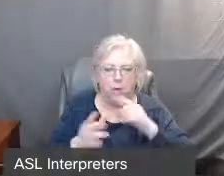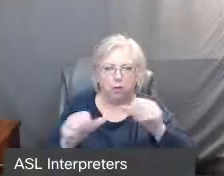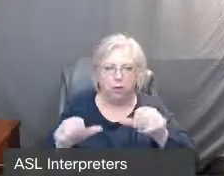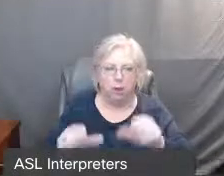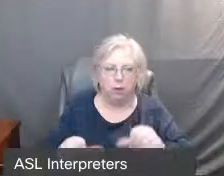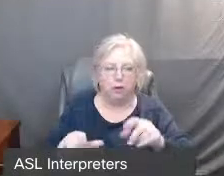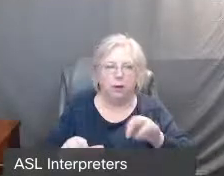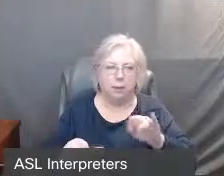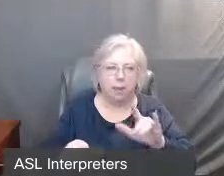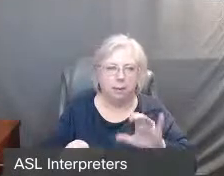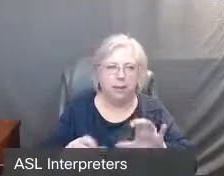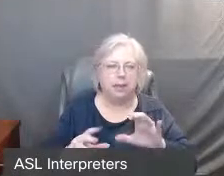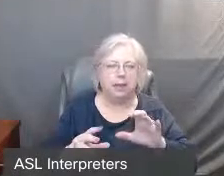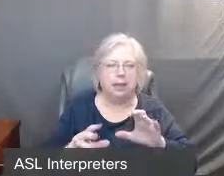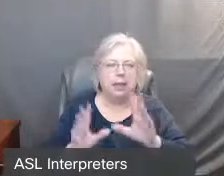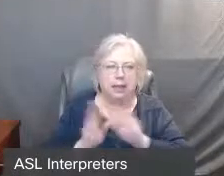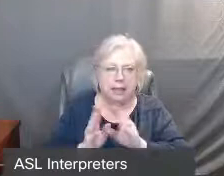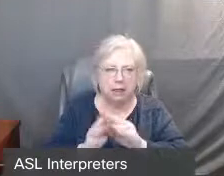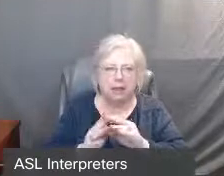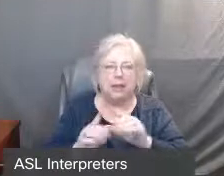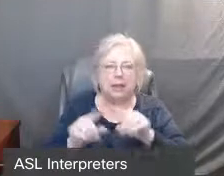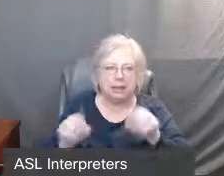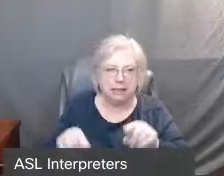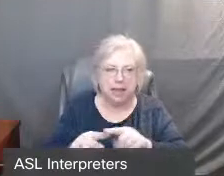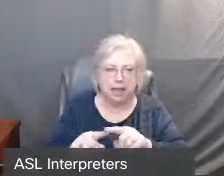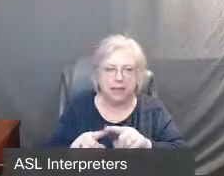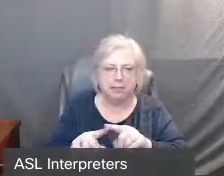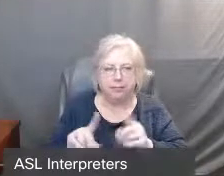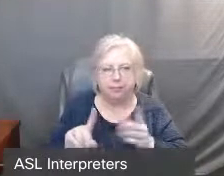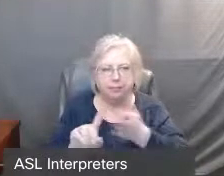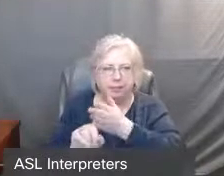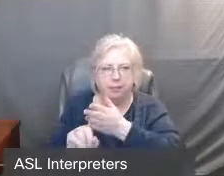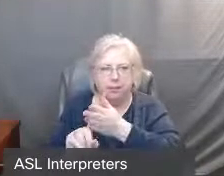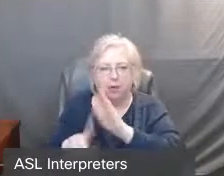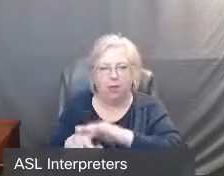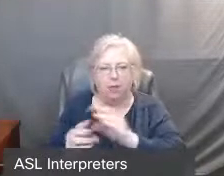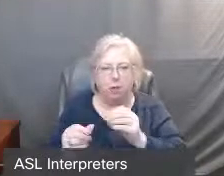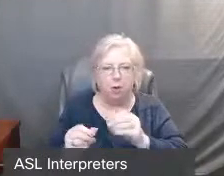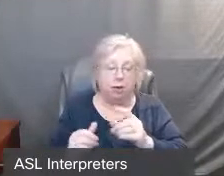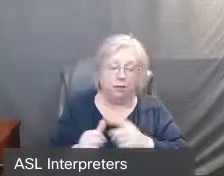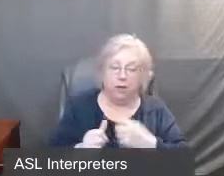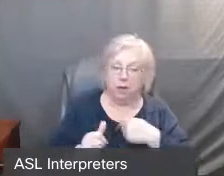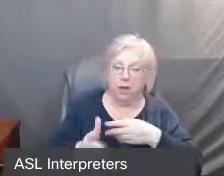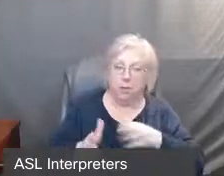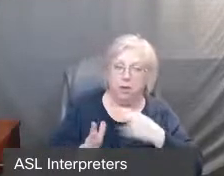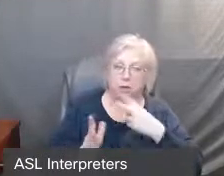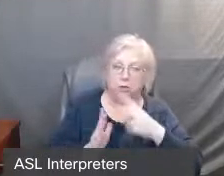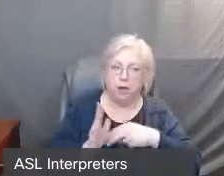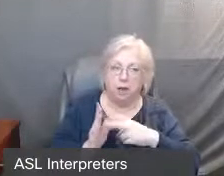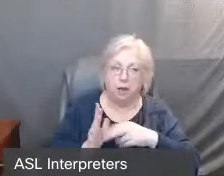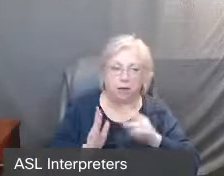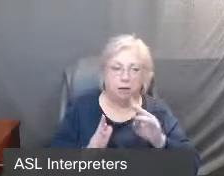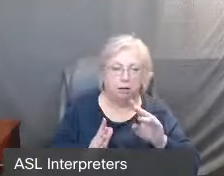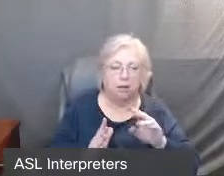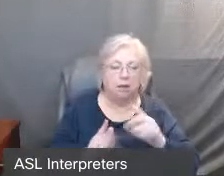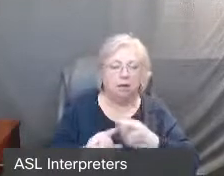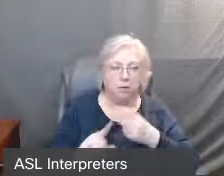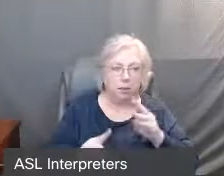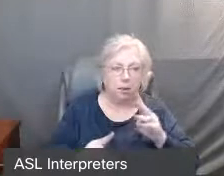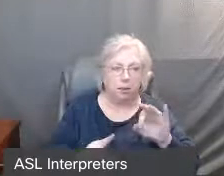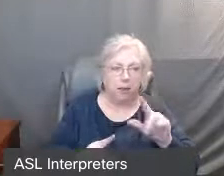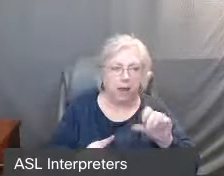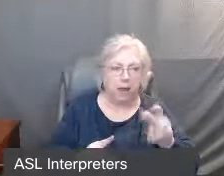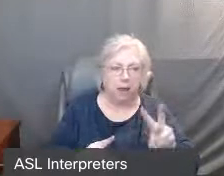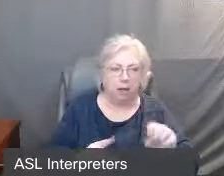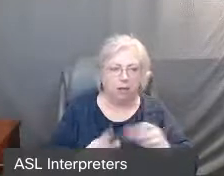sign on the property. So first off, let me read from your bylaws as to what the requirement is. And this is Article